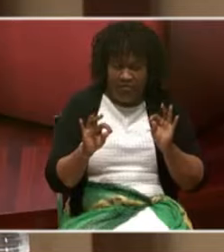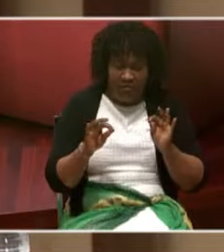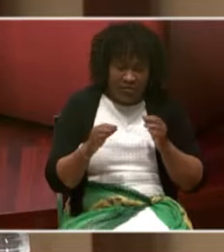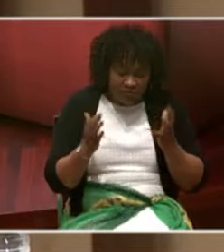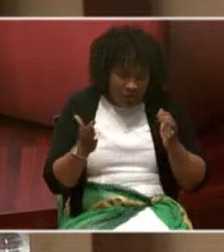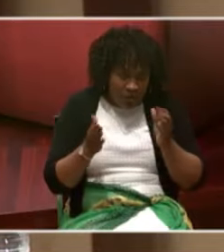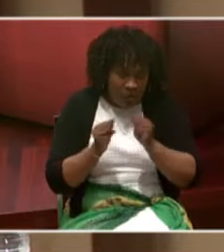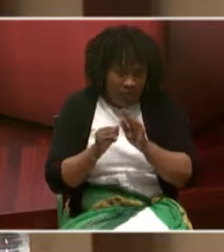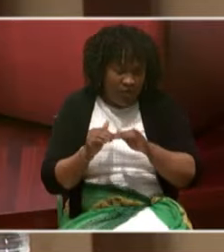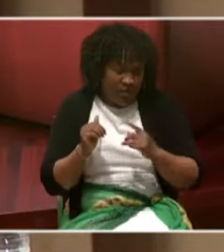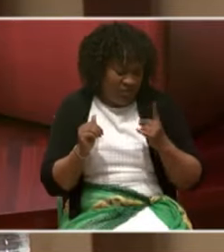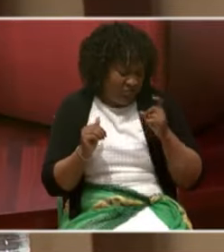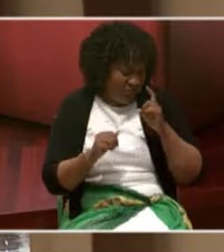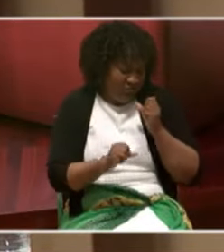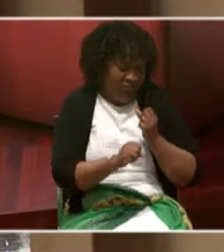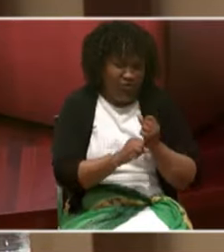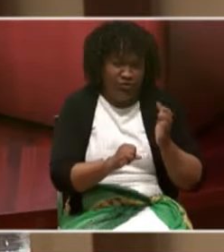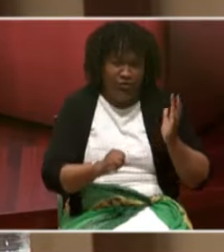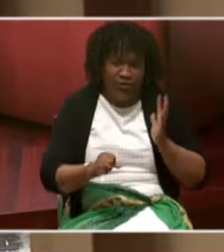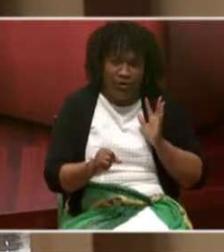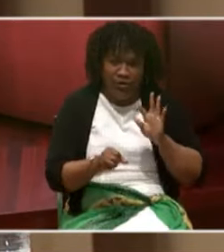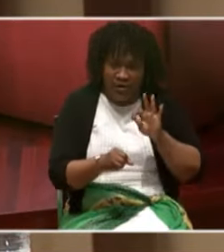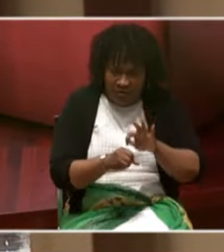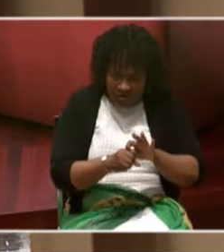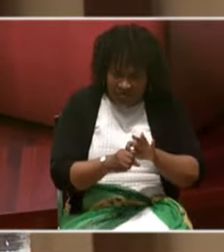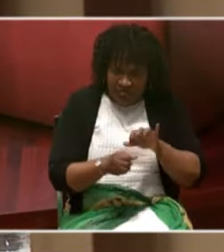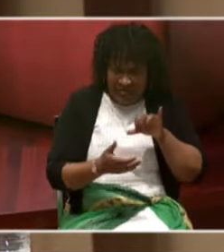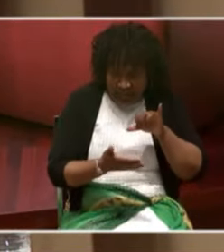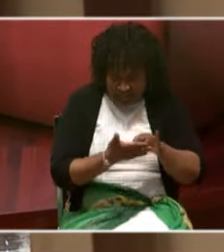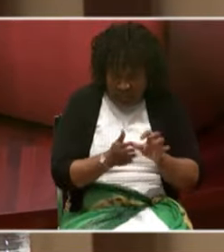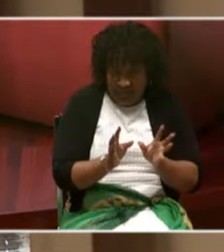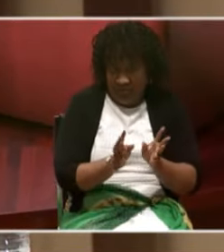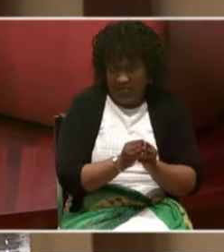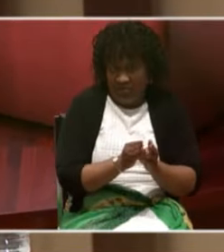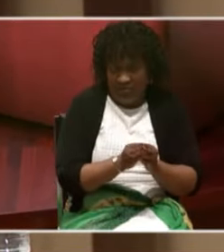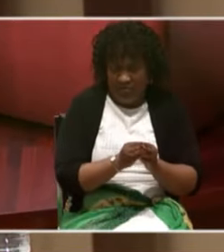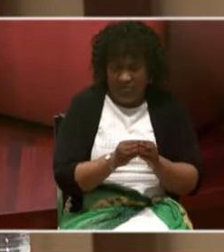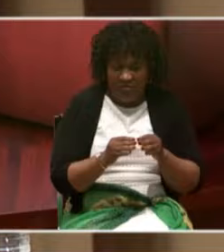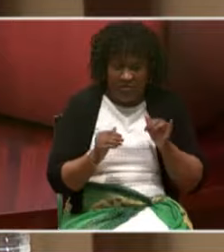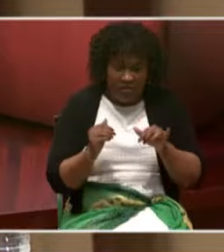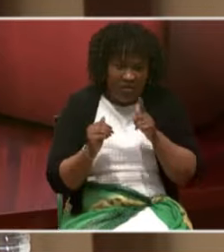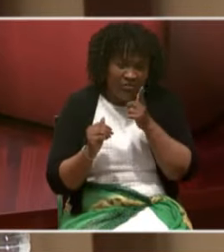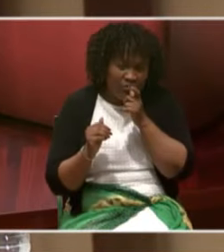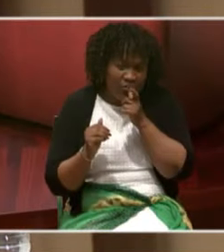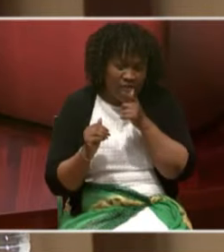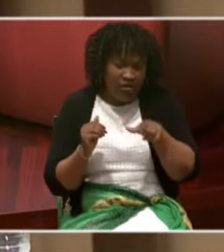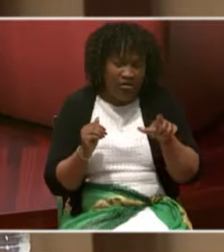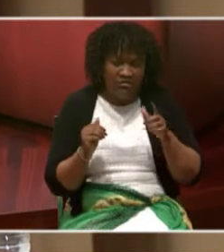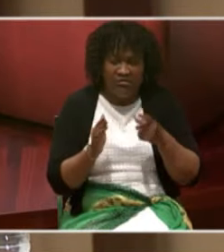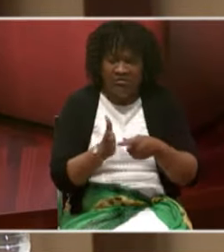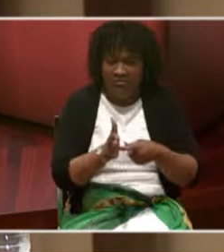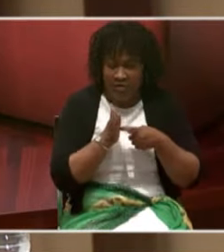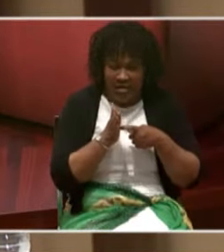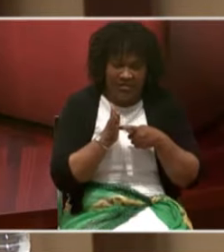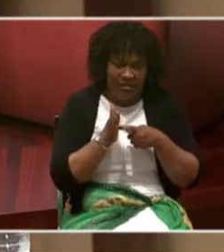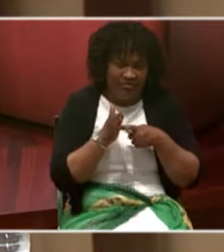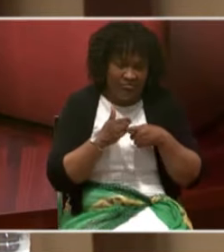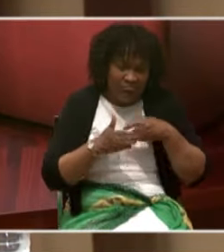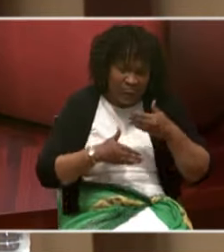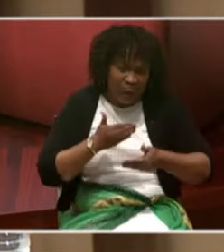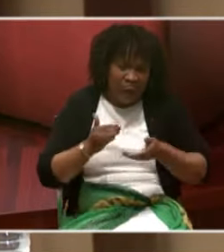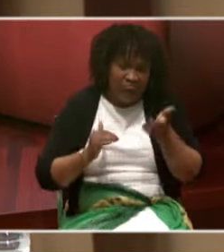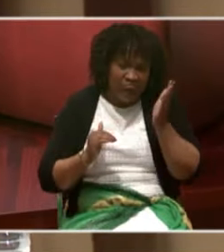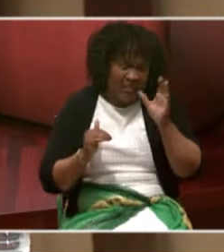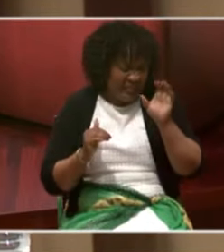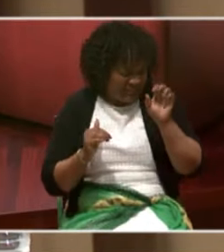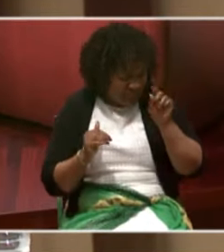Washington who's still with us. But so far as you know, that's the case. Well, I have a list. I remember the